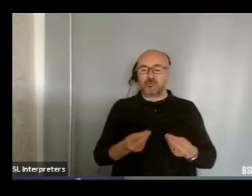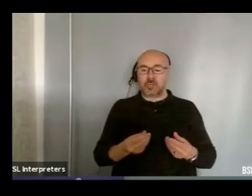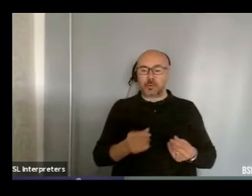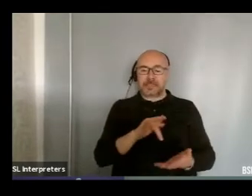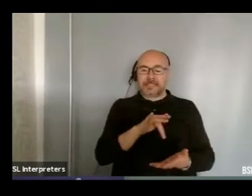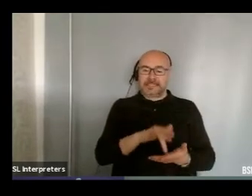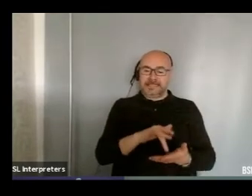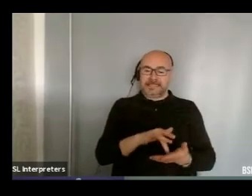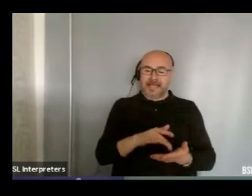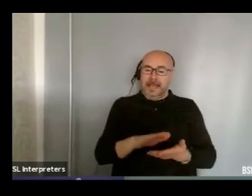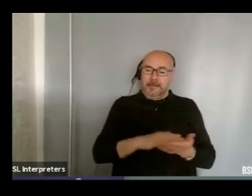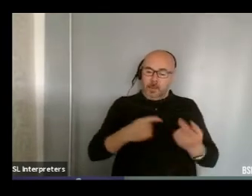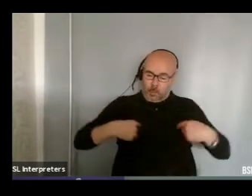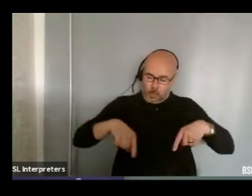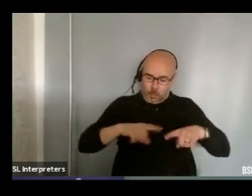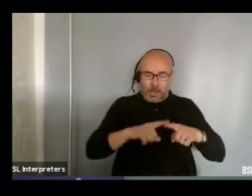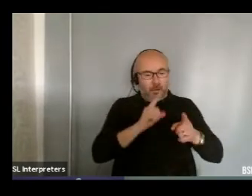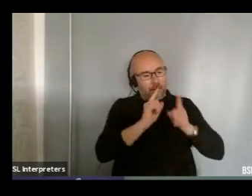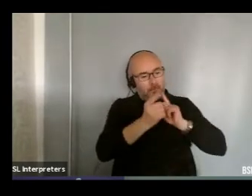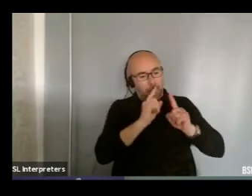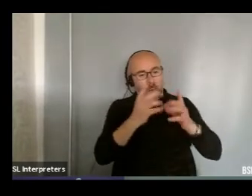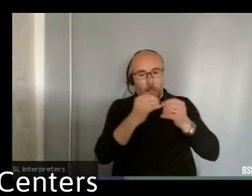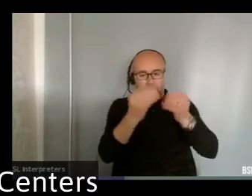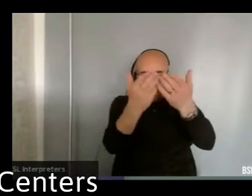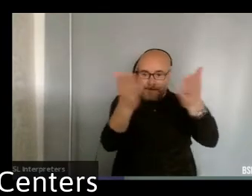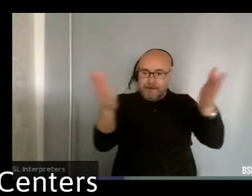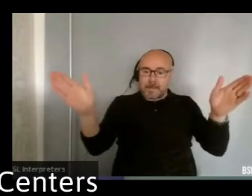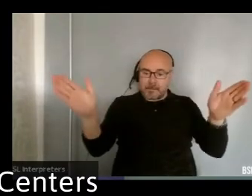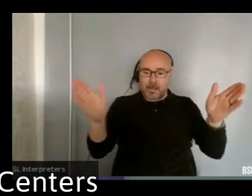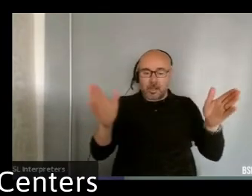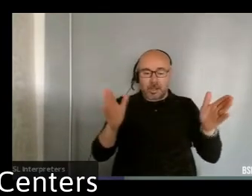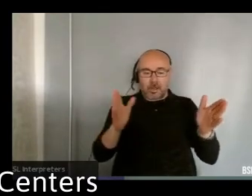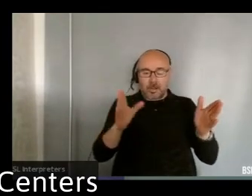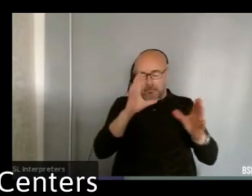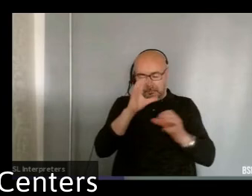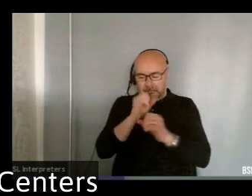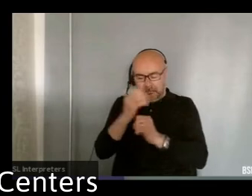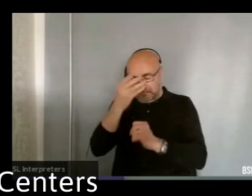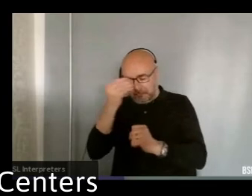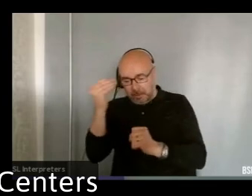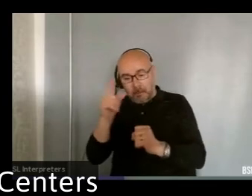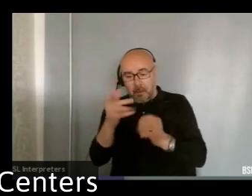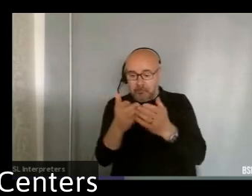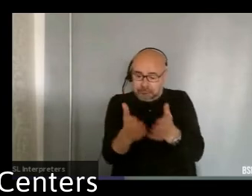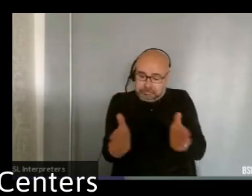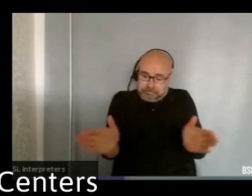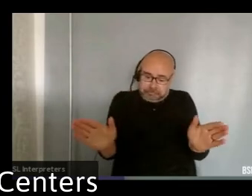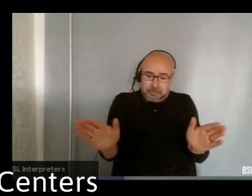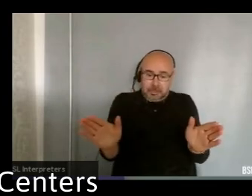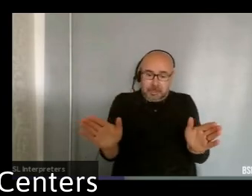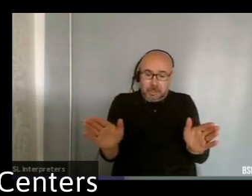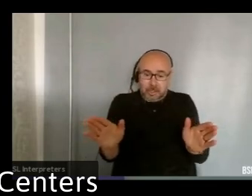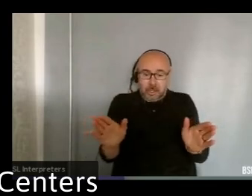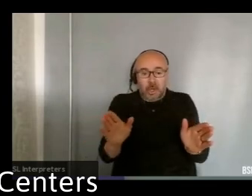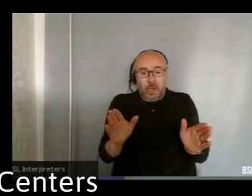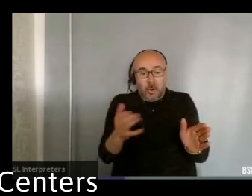public in a much more brain health orientated way, and we'll use our existing resource centres, of